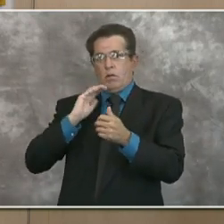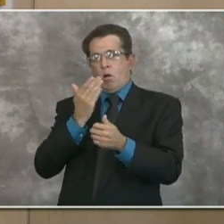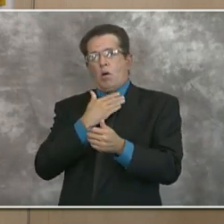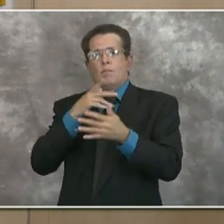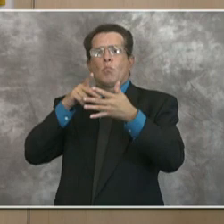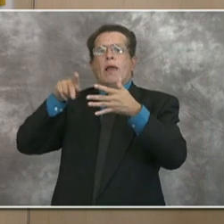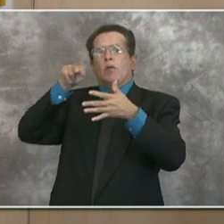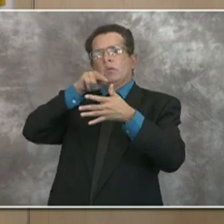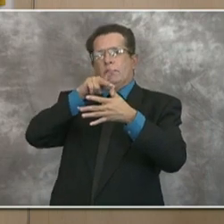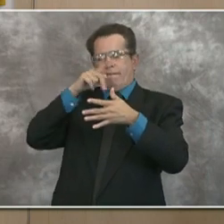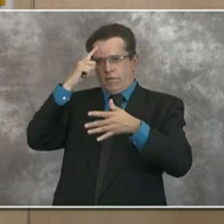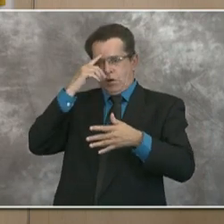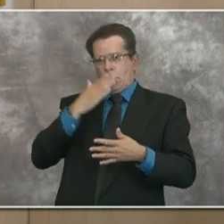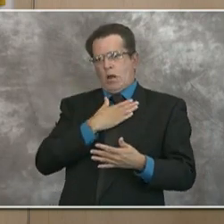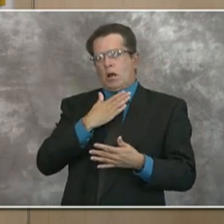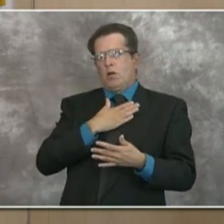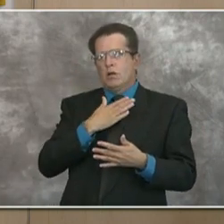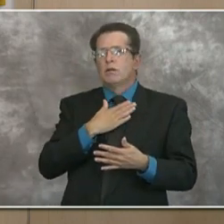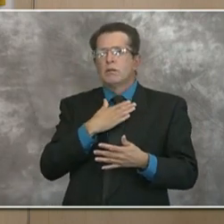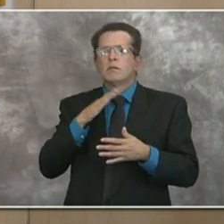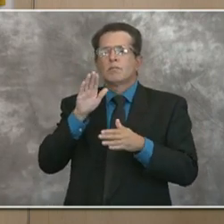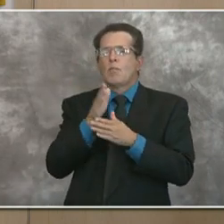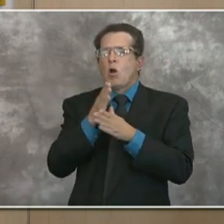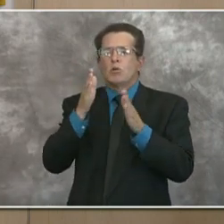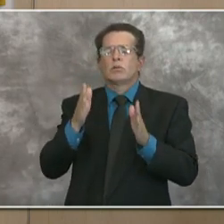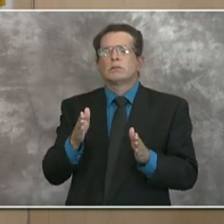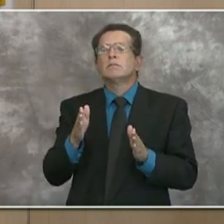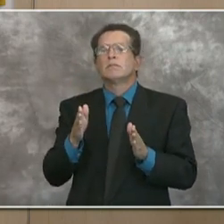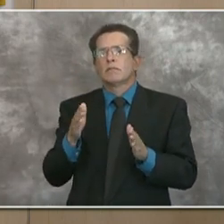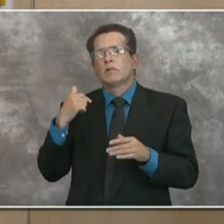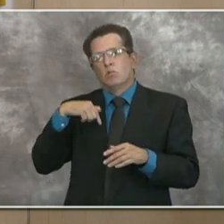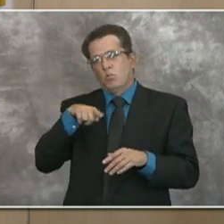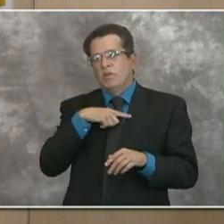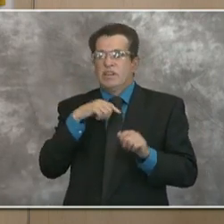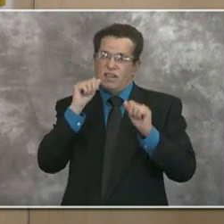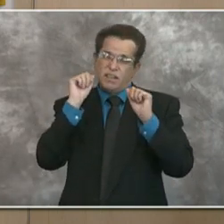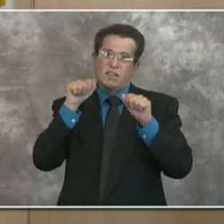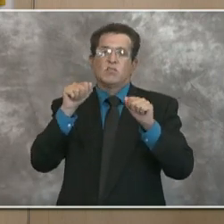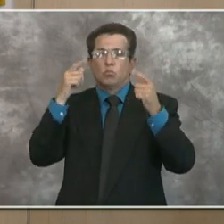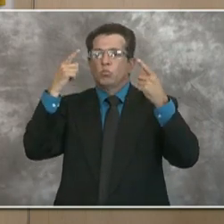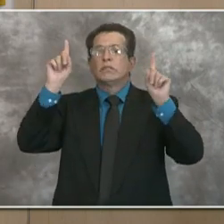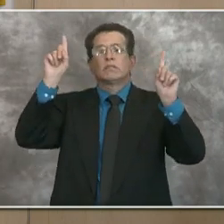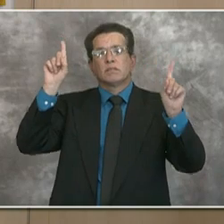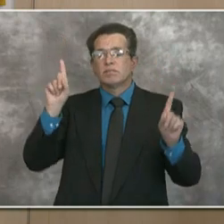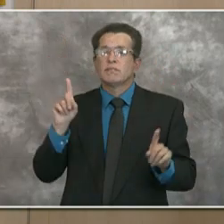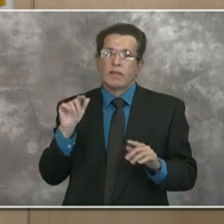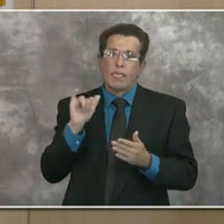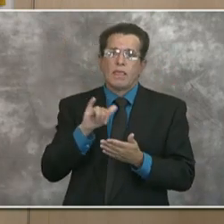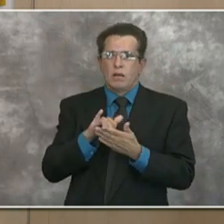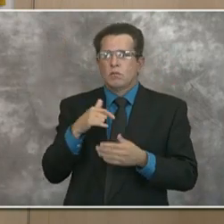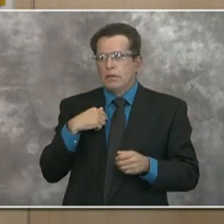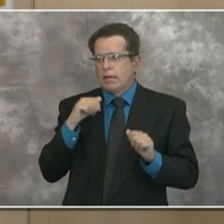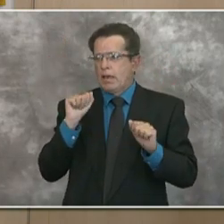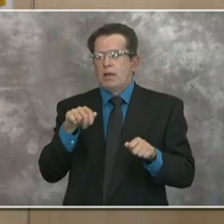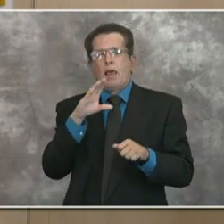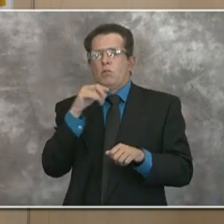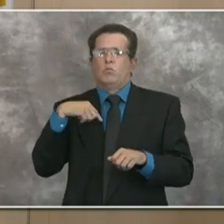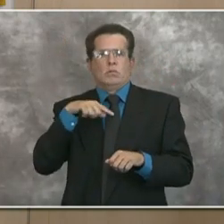set out there for our partners, we can reach that, and we are not